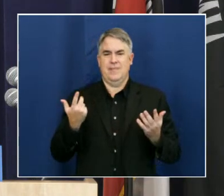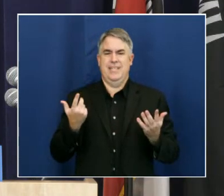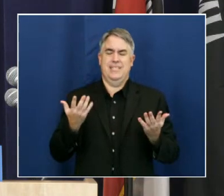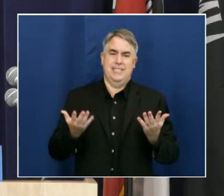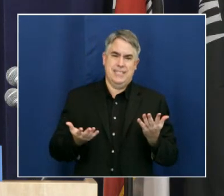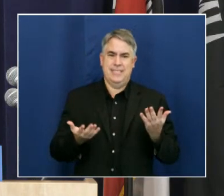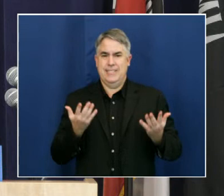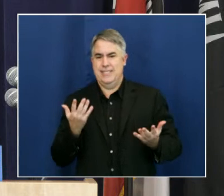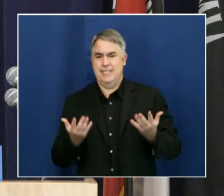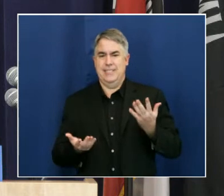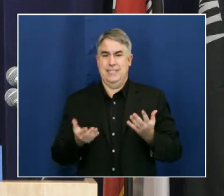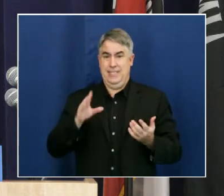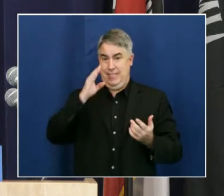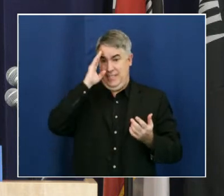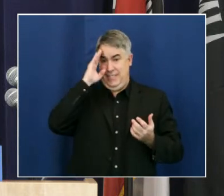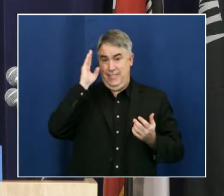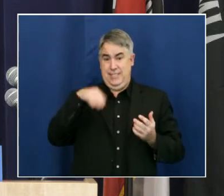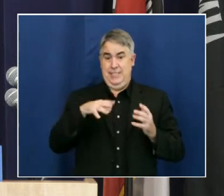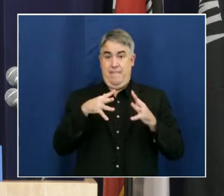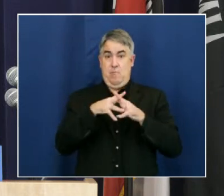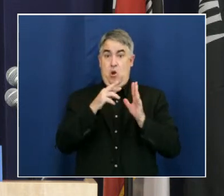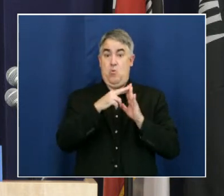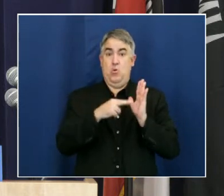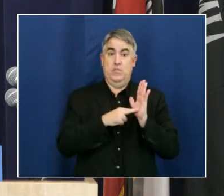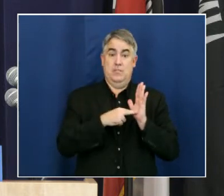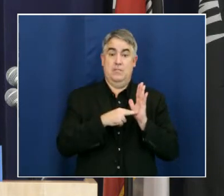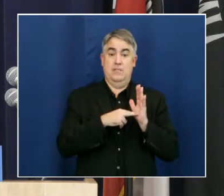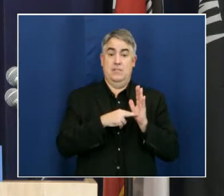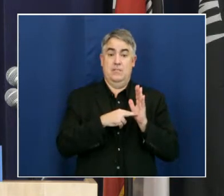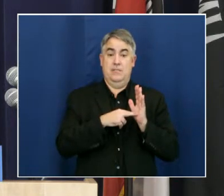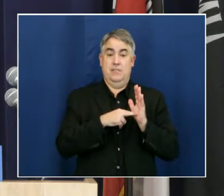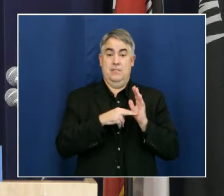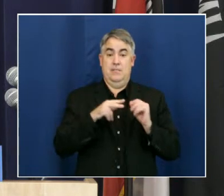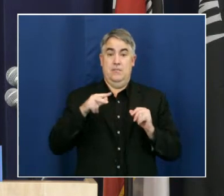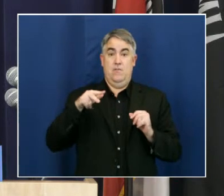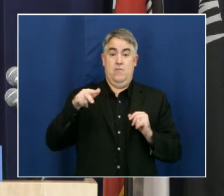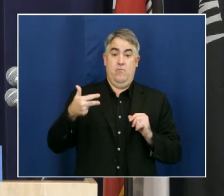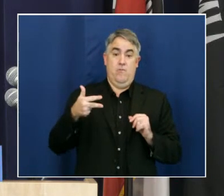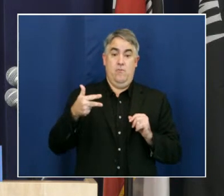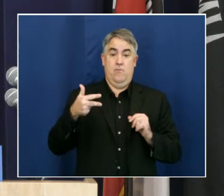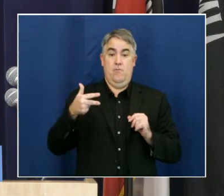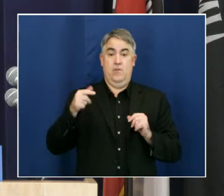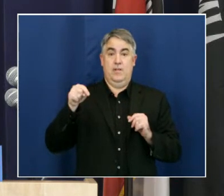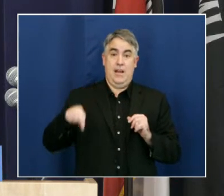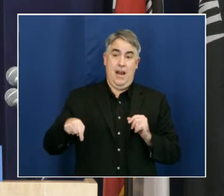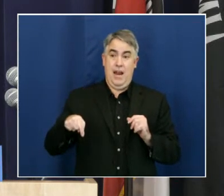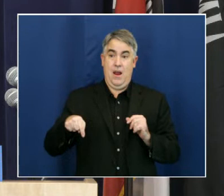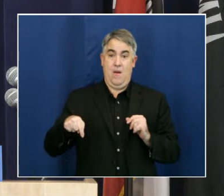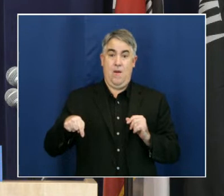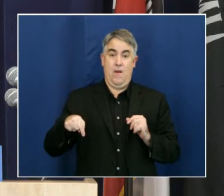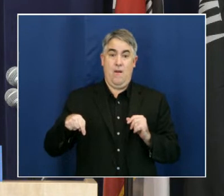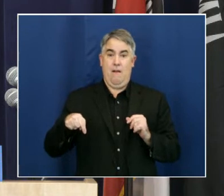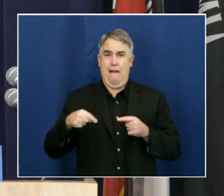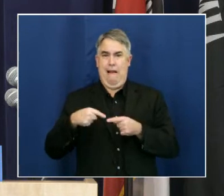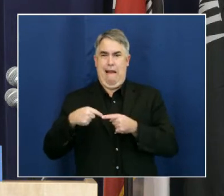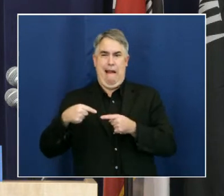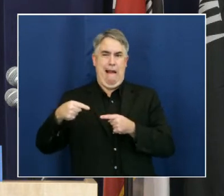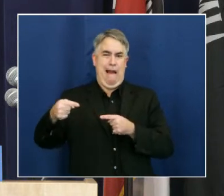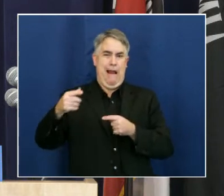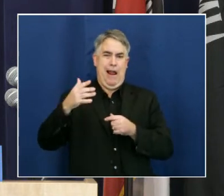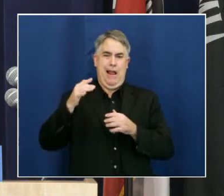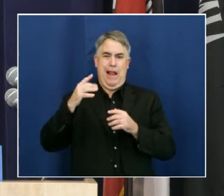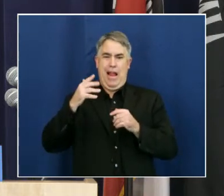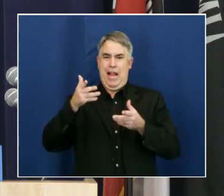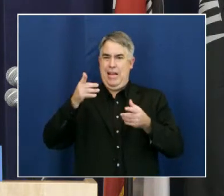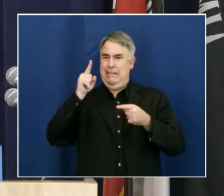and long, that's a situation where you ought to really listen to football coaches. If you're facing a global pandemic,